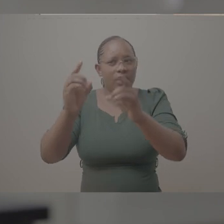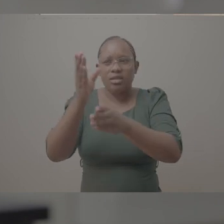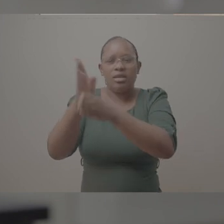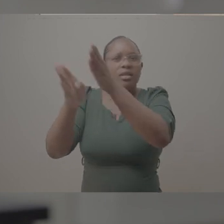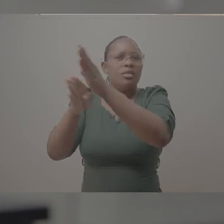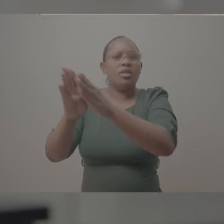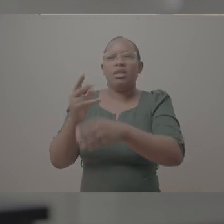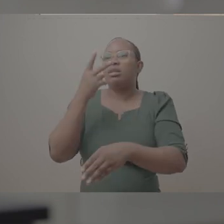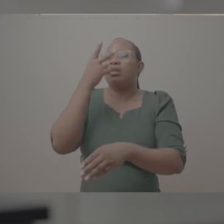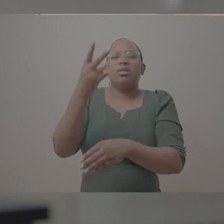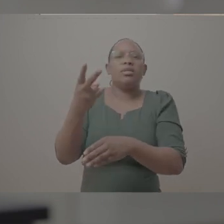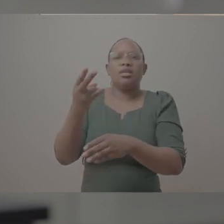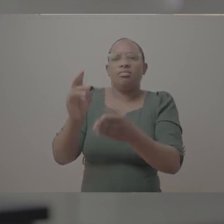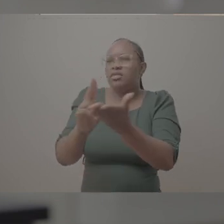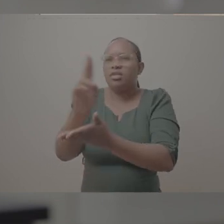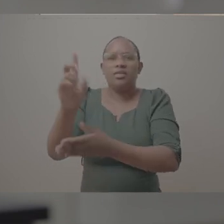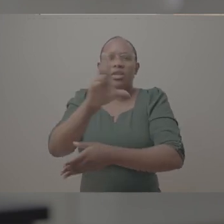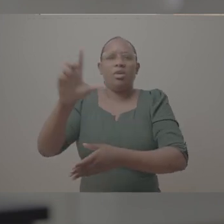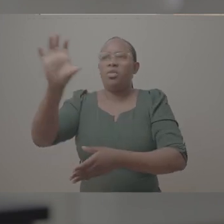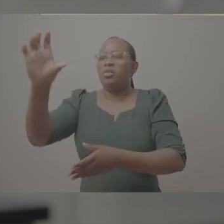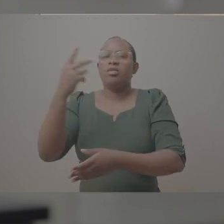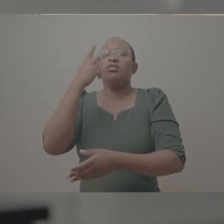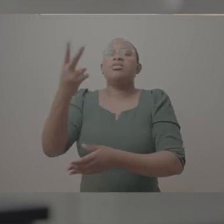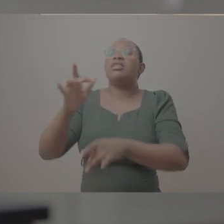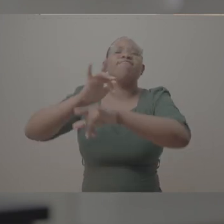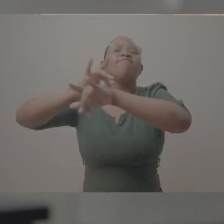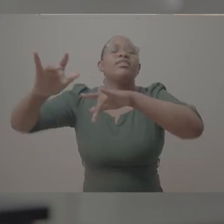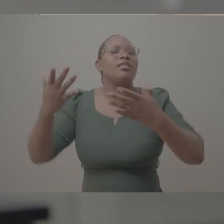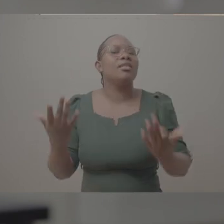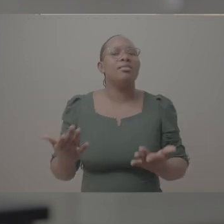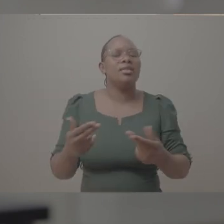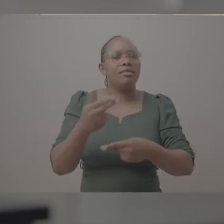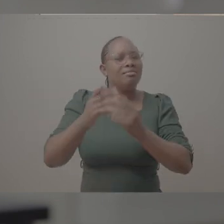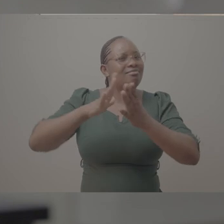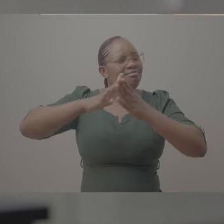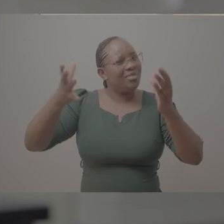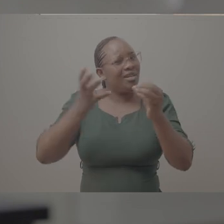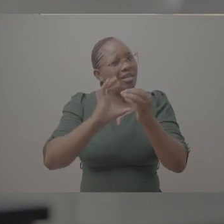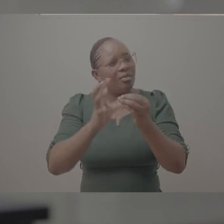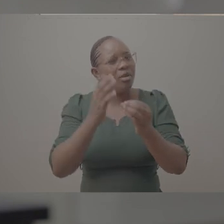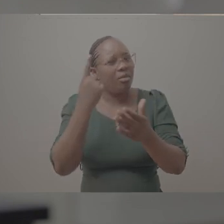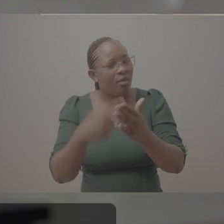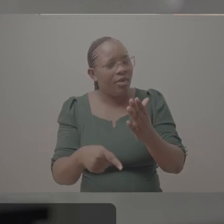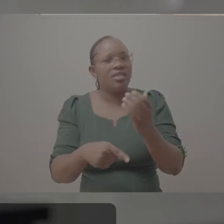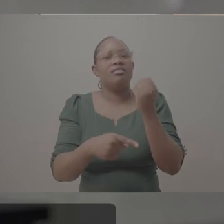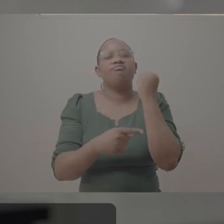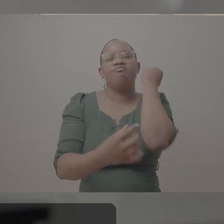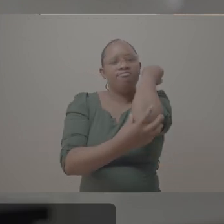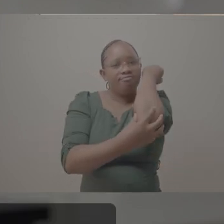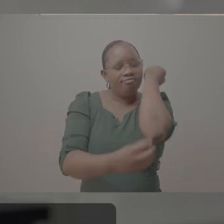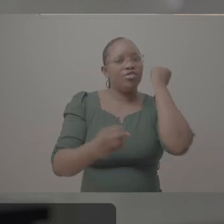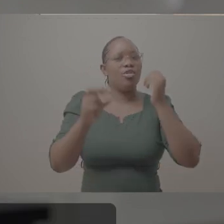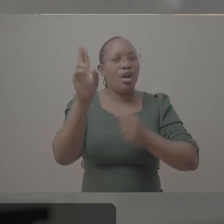education sector. Up to today, where is the university FTJ in Wapula? So that is one of the biggest problems,